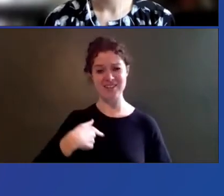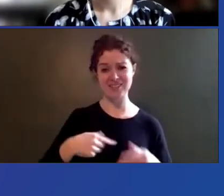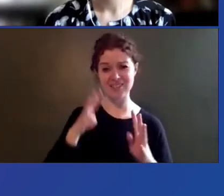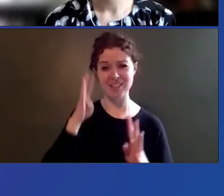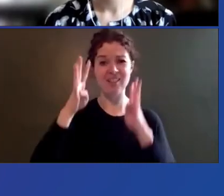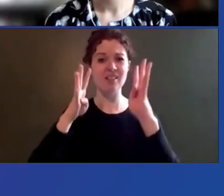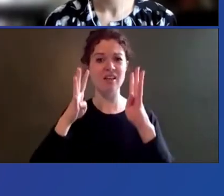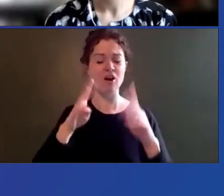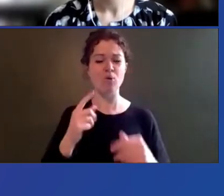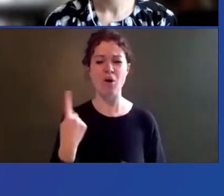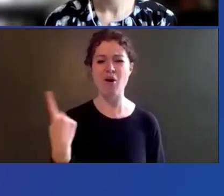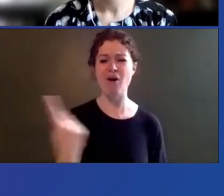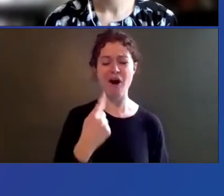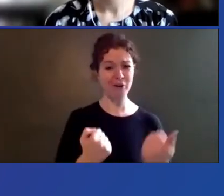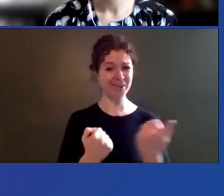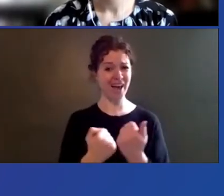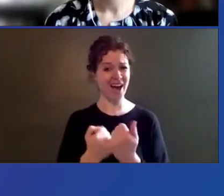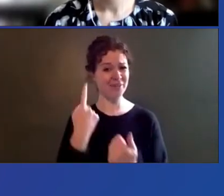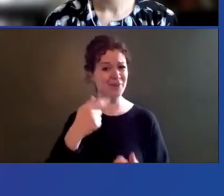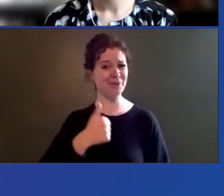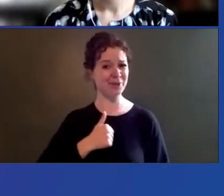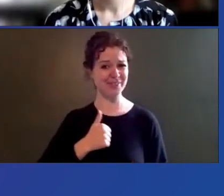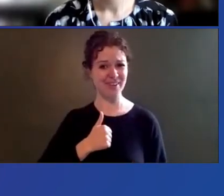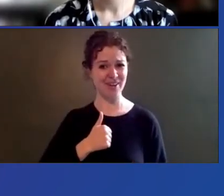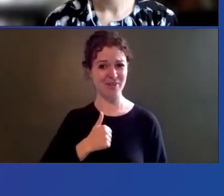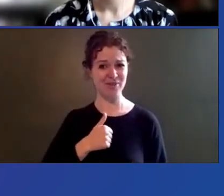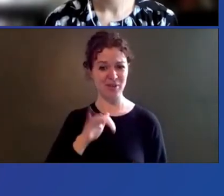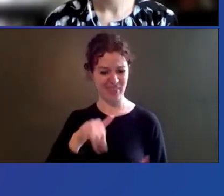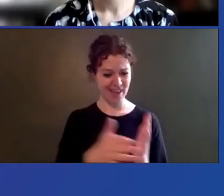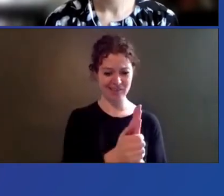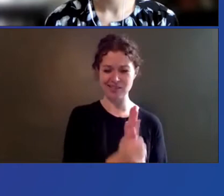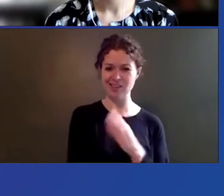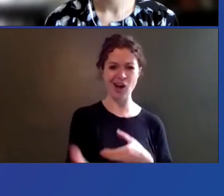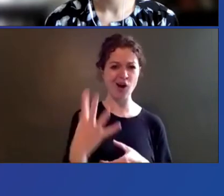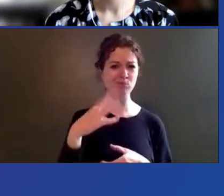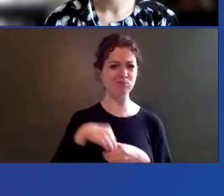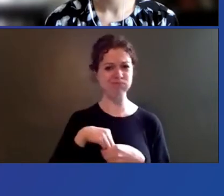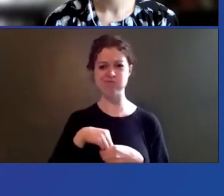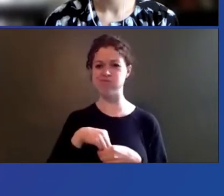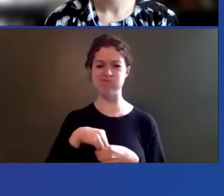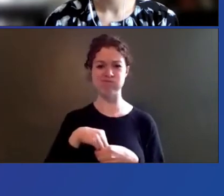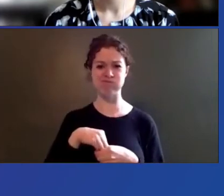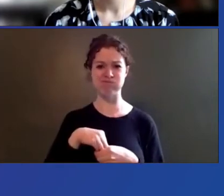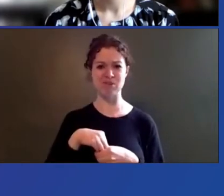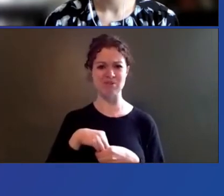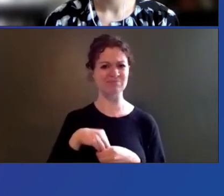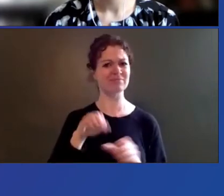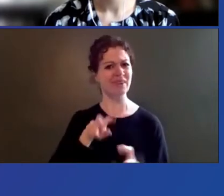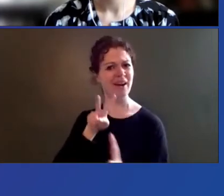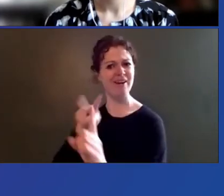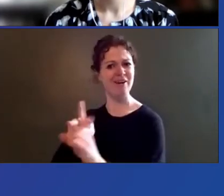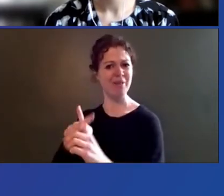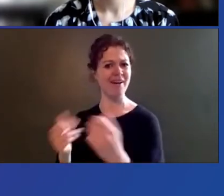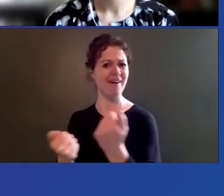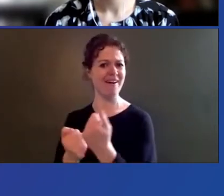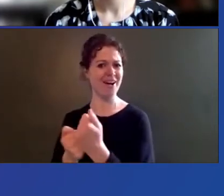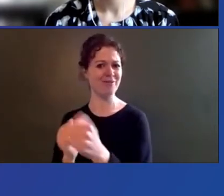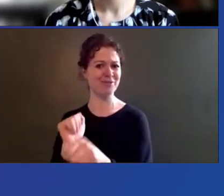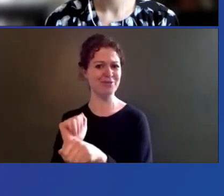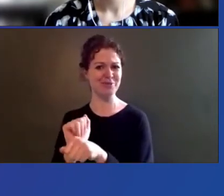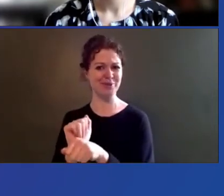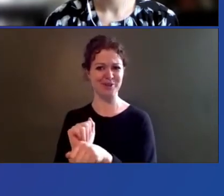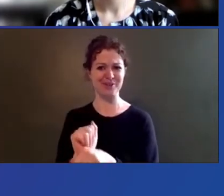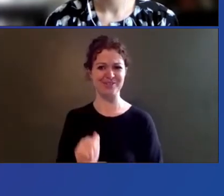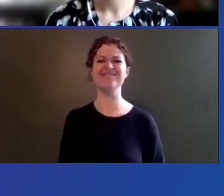advocate for our own work, we have all the skills we need. We have really good skills if we want to go into the advocacy space. We know what we're doing. So just want